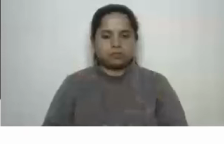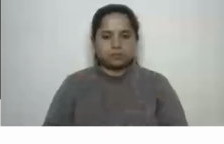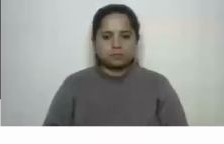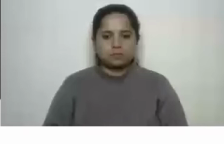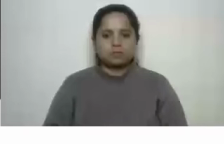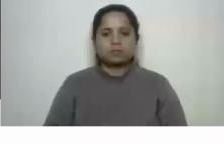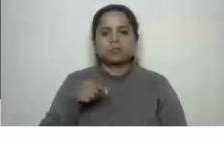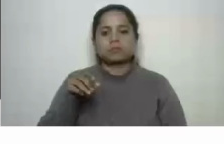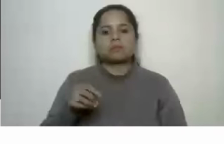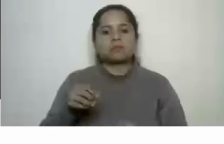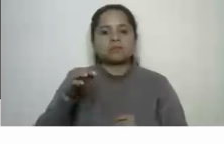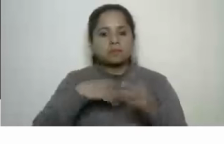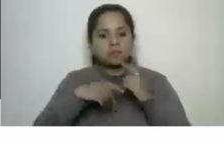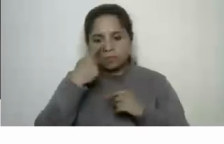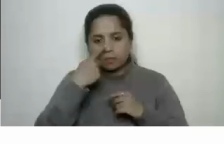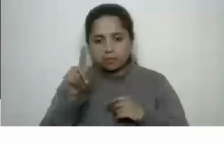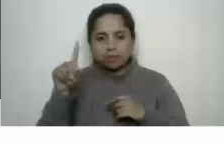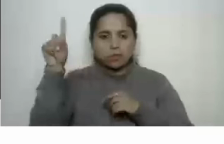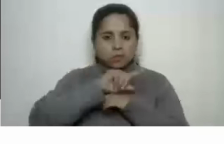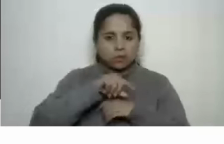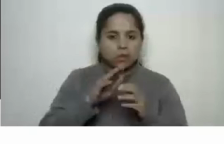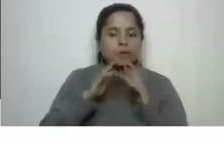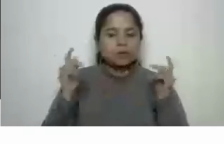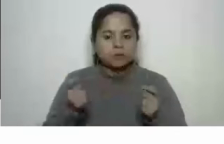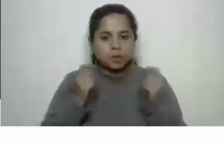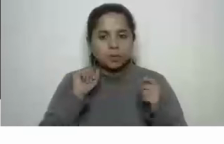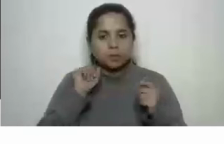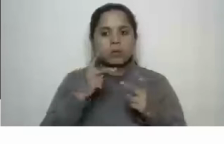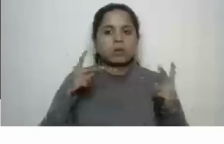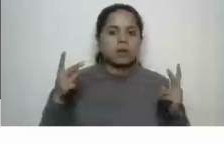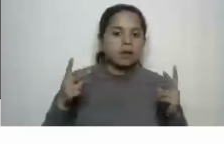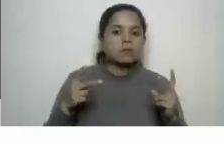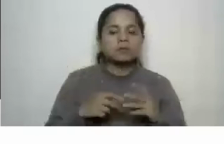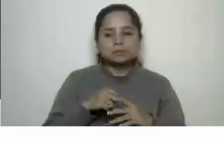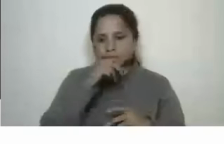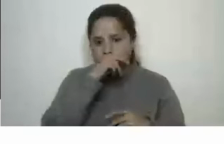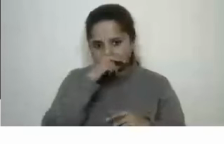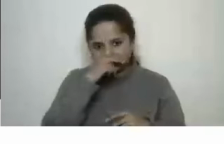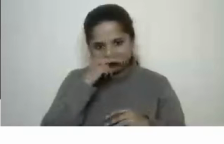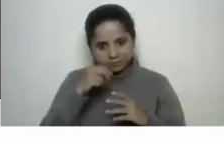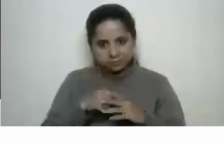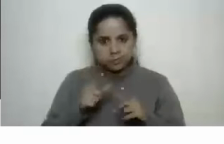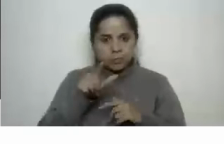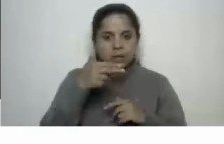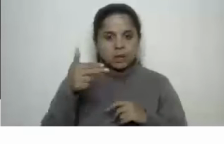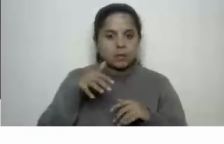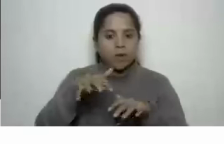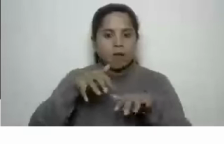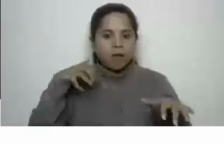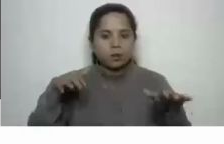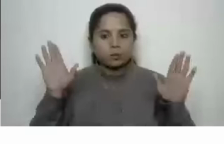Organizing Mother Day, Mother Tongue Day event to celebrate linguistic diversity. Absolutely. Step on names of animal